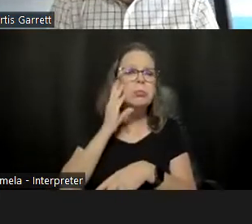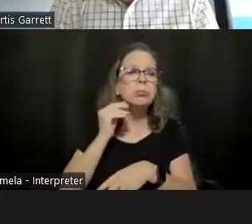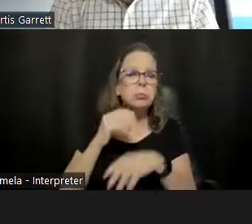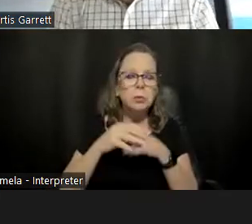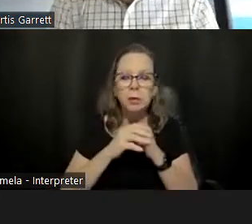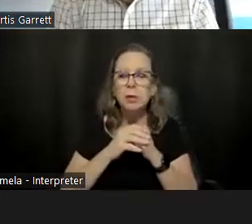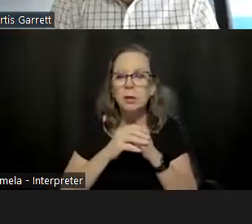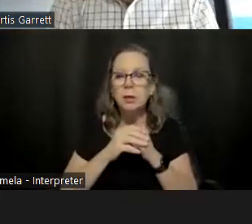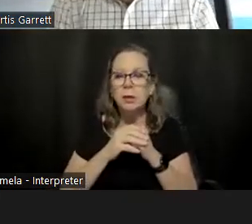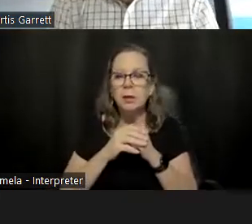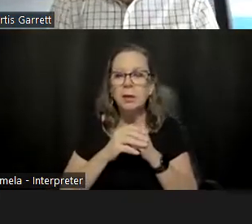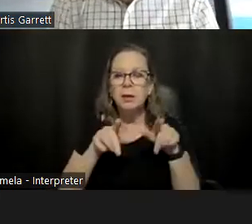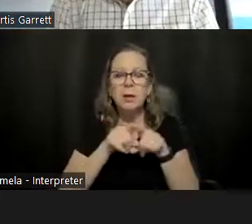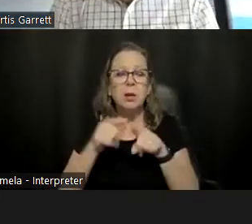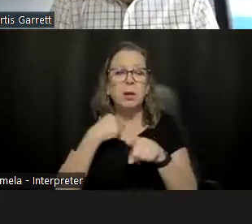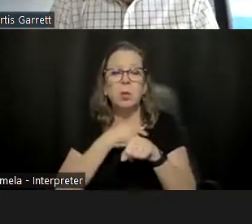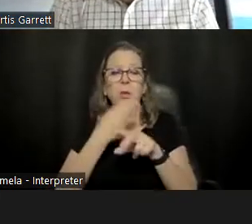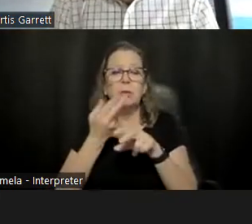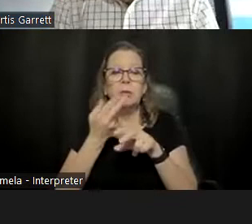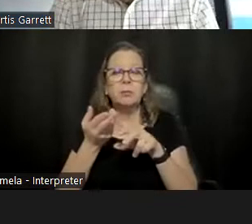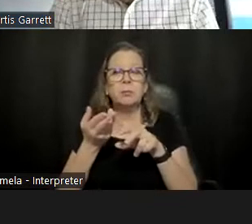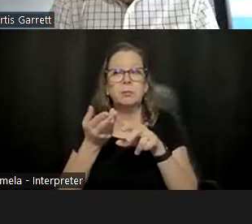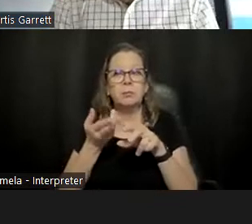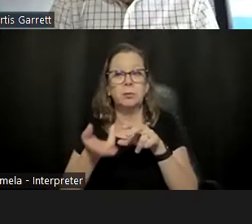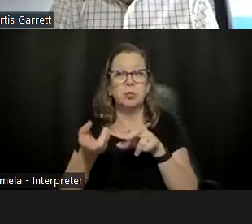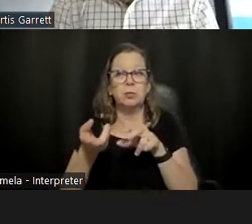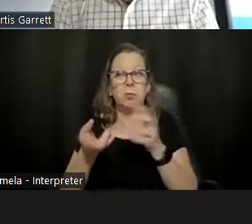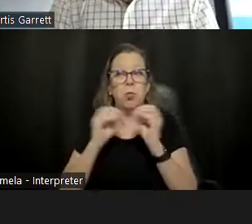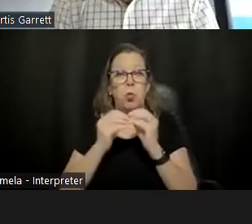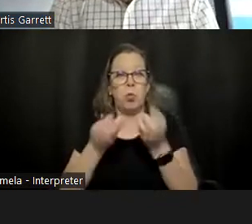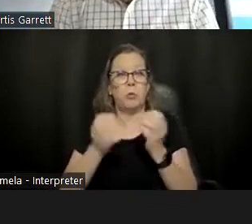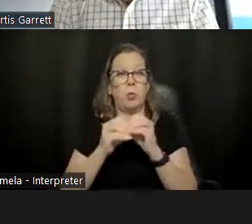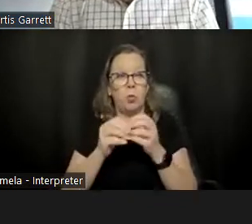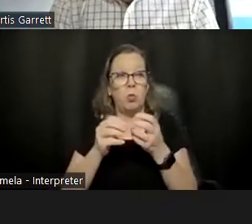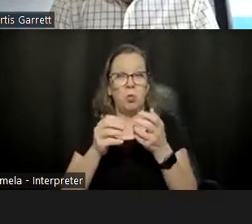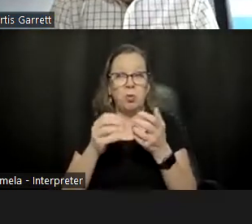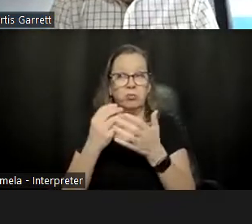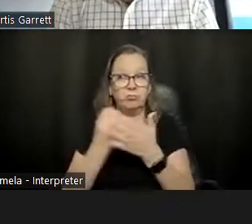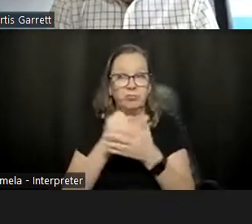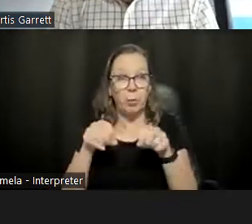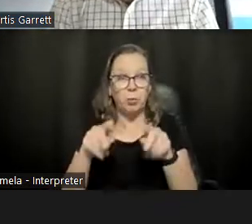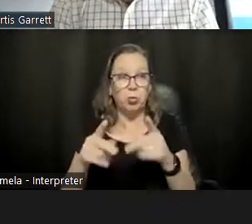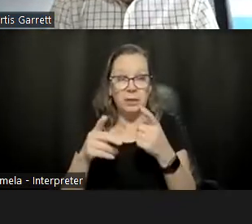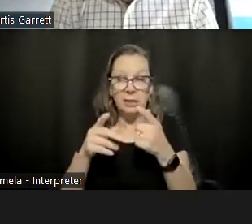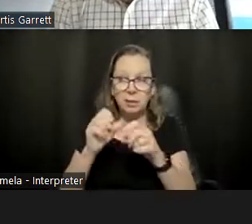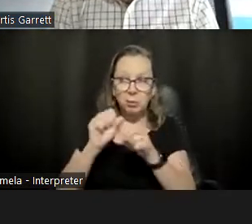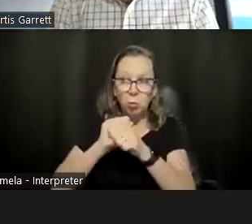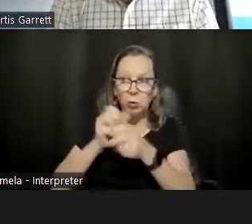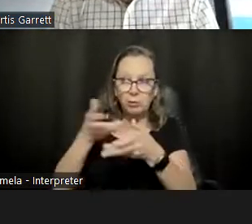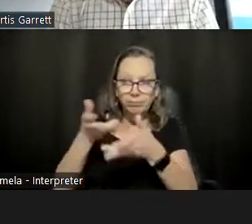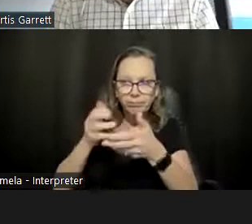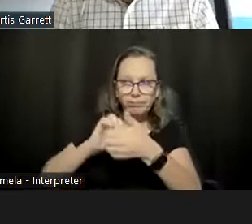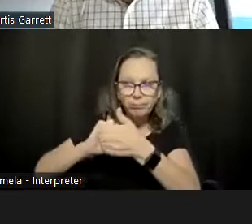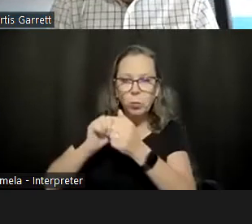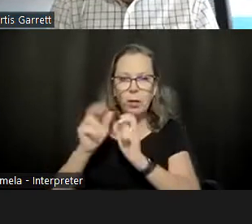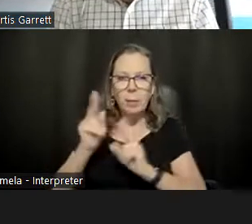are increasing our opportunity and working with our people with lived experience who have